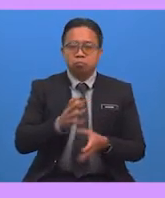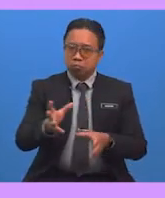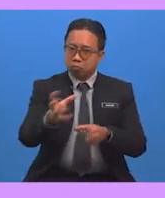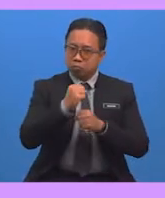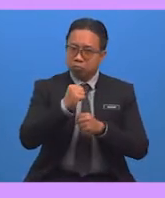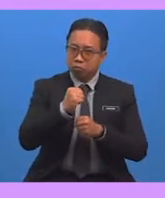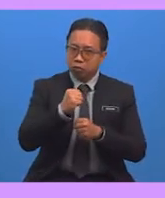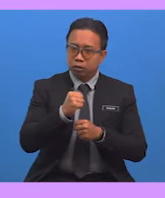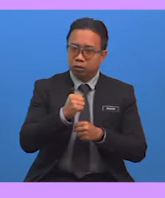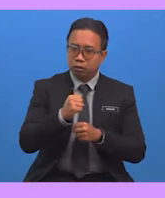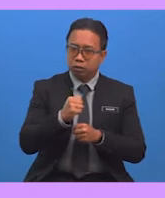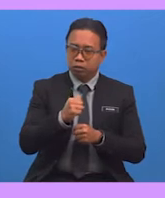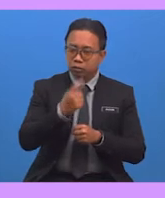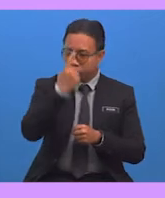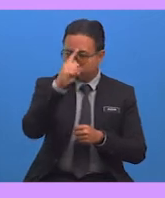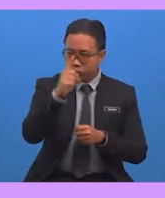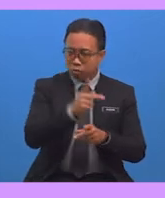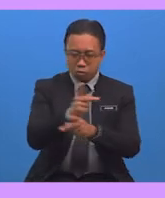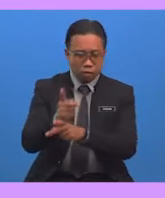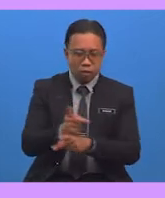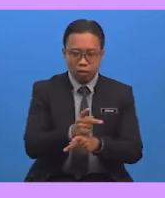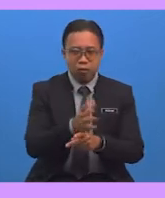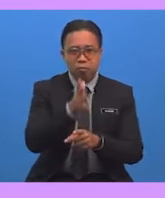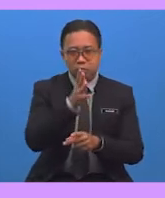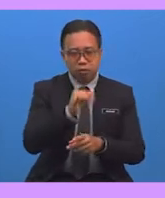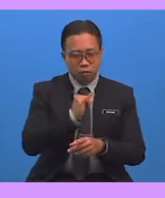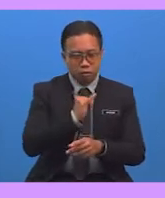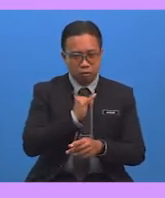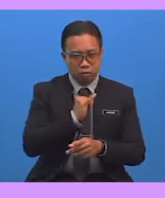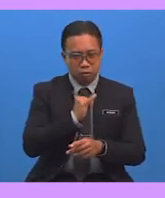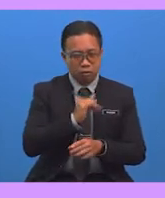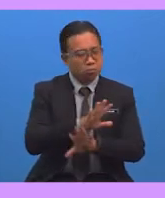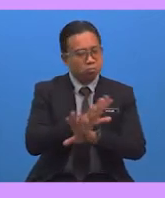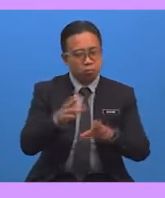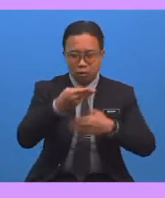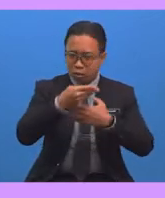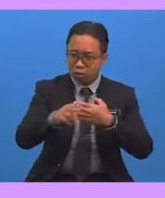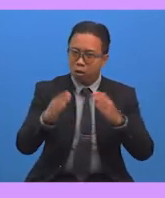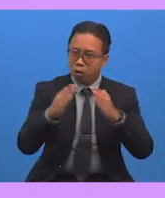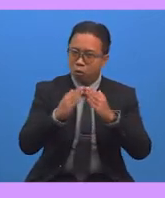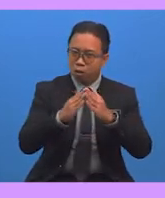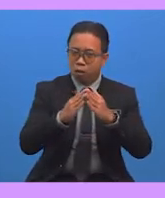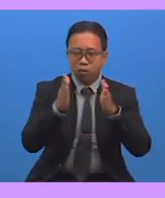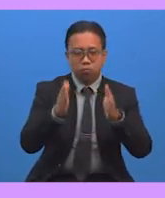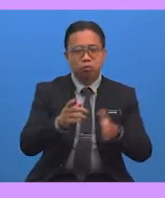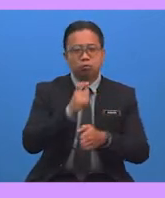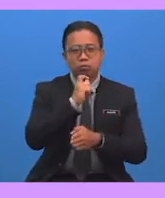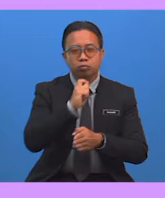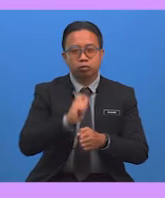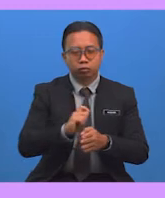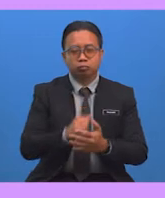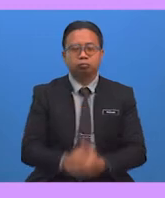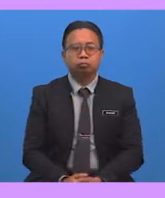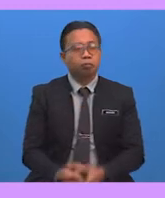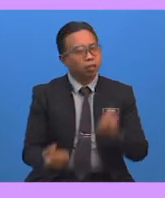no pay leave to care for her instead of sending her to a care home. This supports the